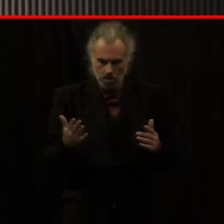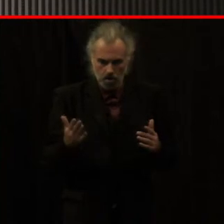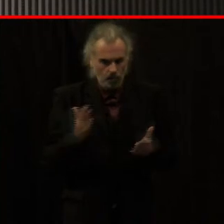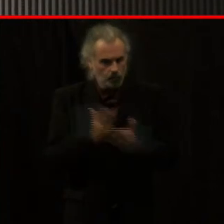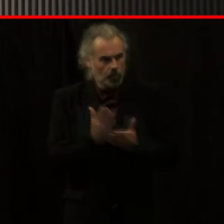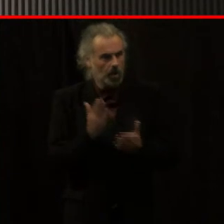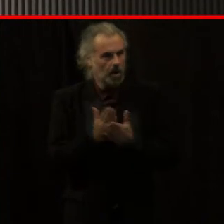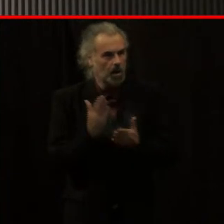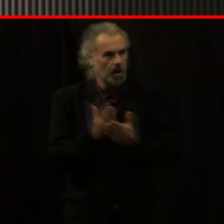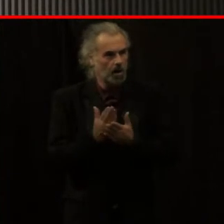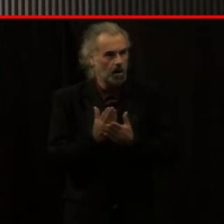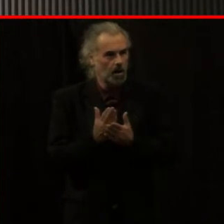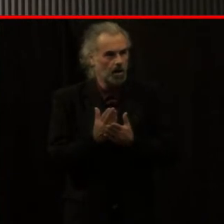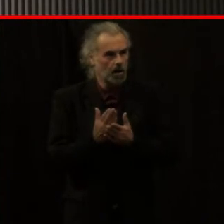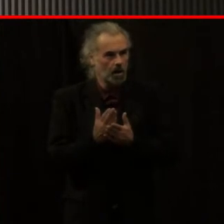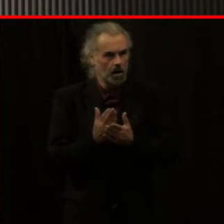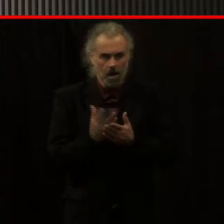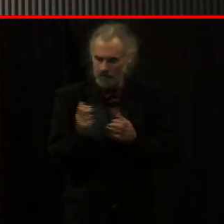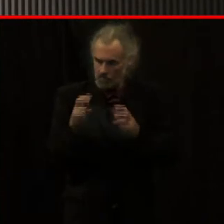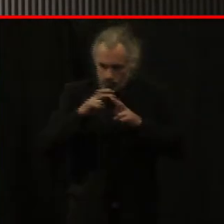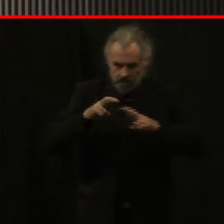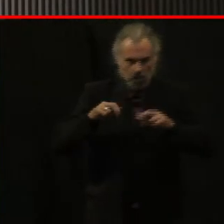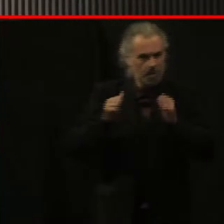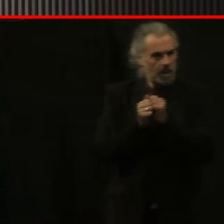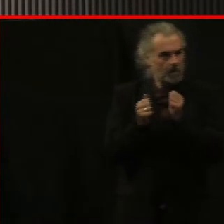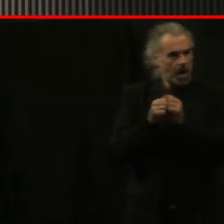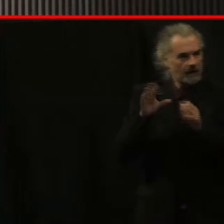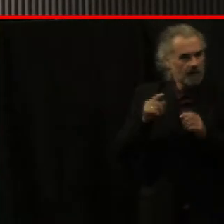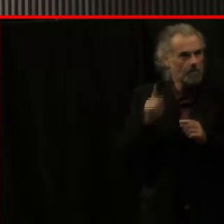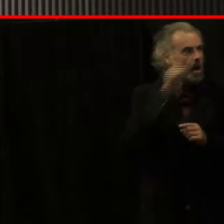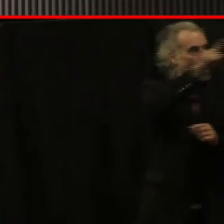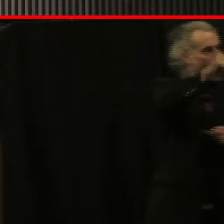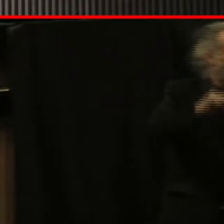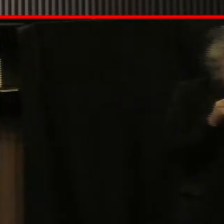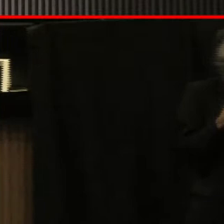a paper out of Edinburgh. That's great. International science.